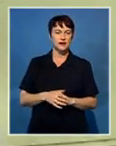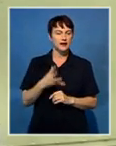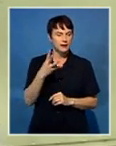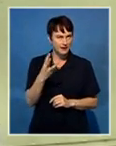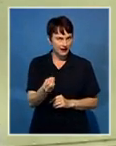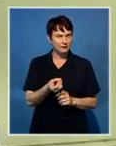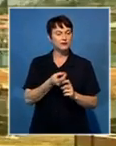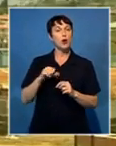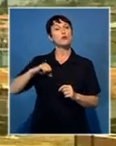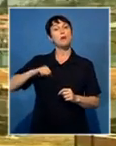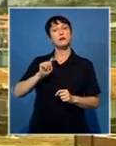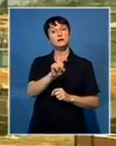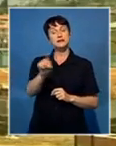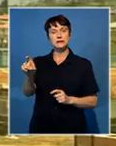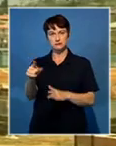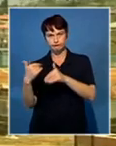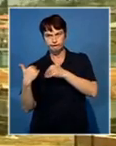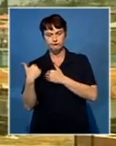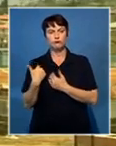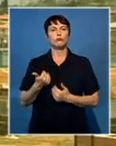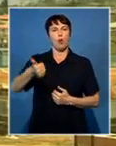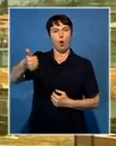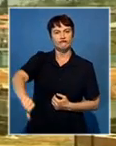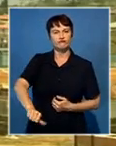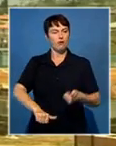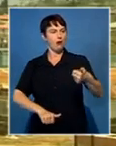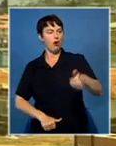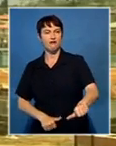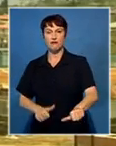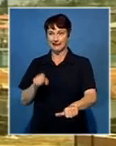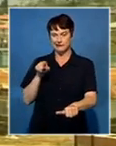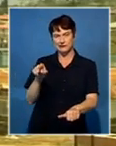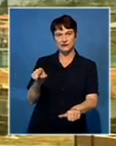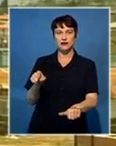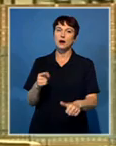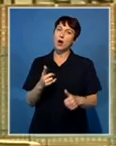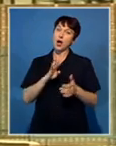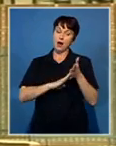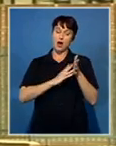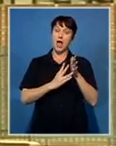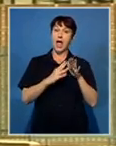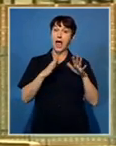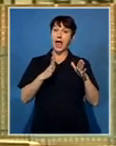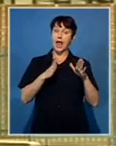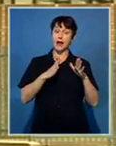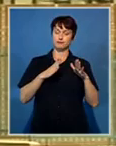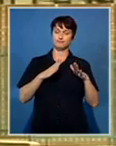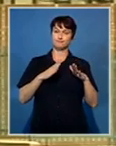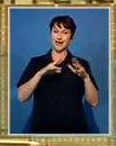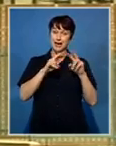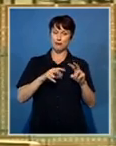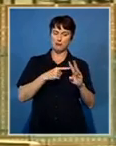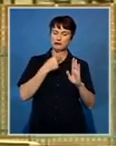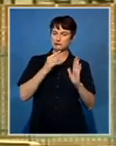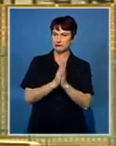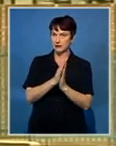off lies with the various municipalities. Eskom directs municipalities to implement load shedding within their areas, but there is communication between